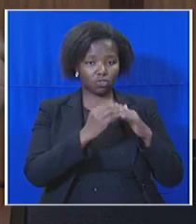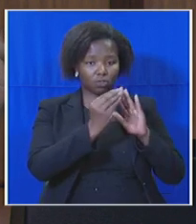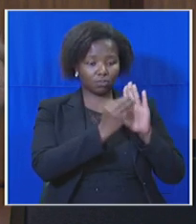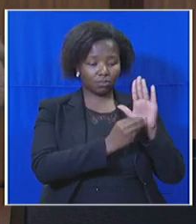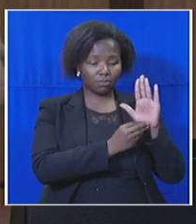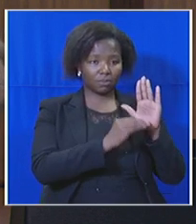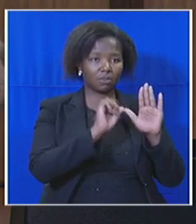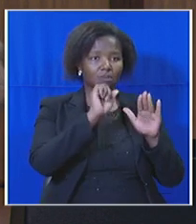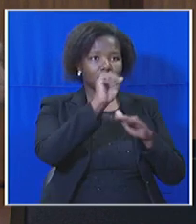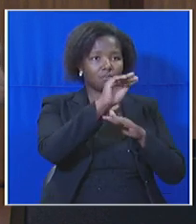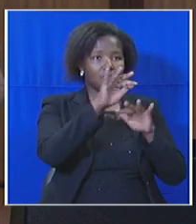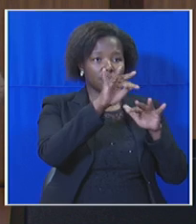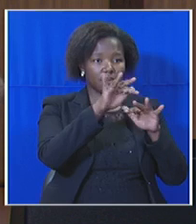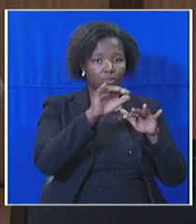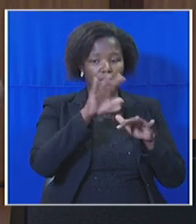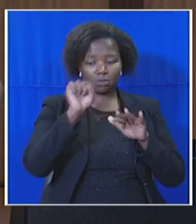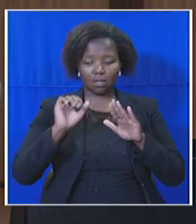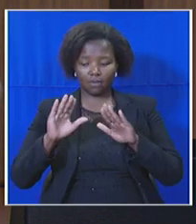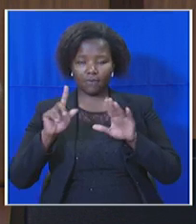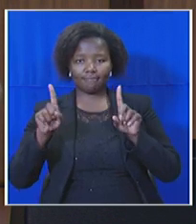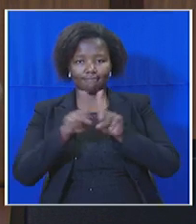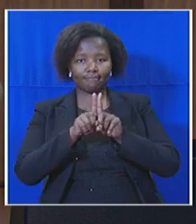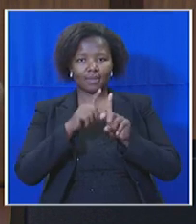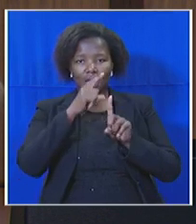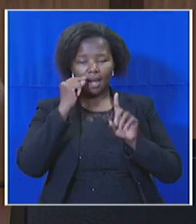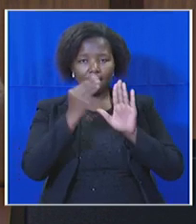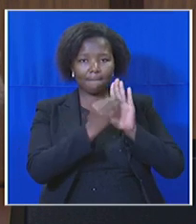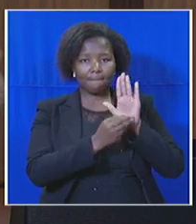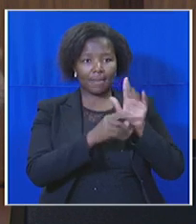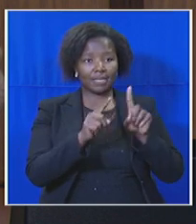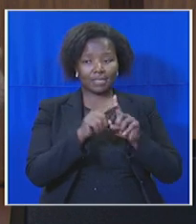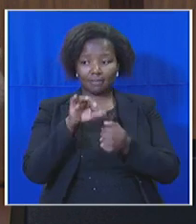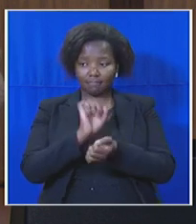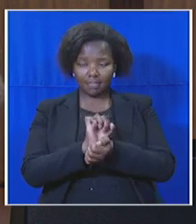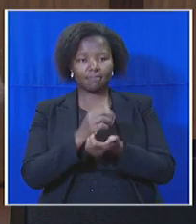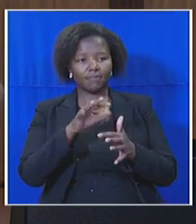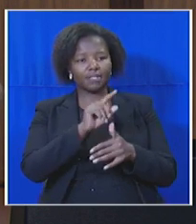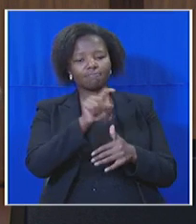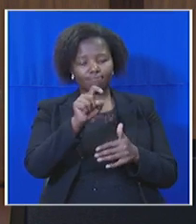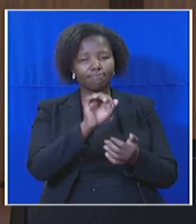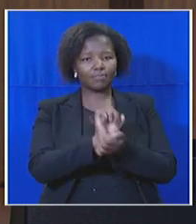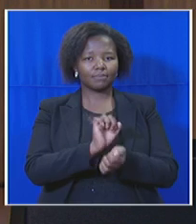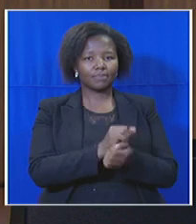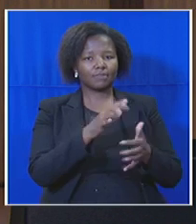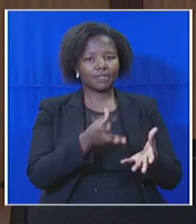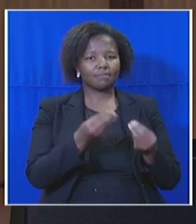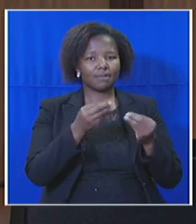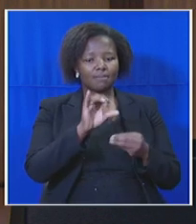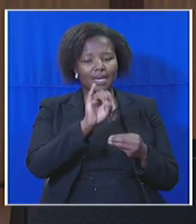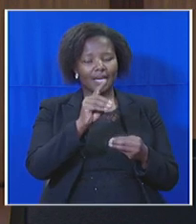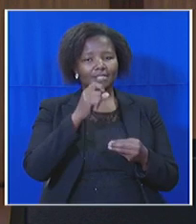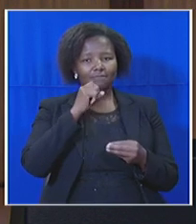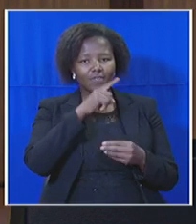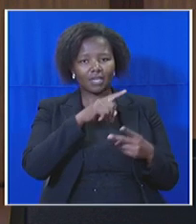foreign nationals. During the arrest, several more foreign nationals were also arrested after they were found in possession of fake IDs, fake